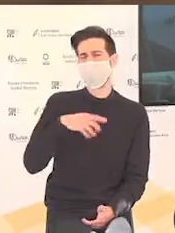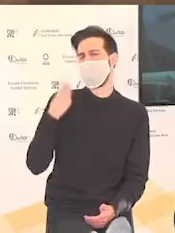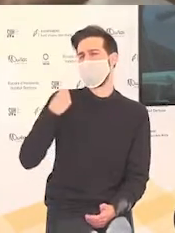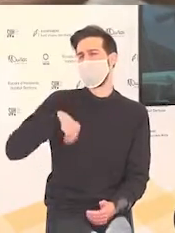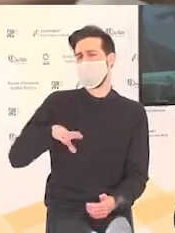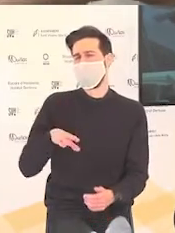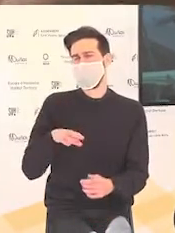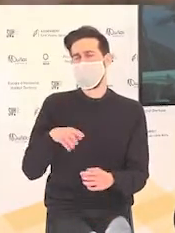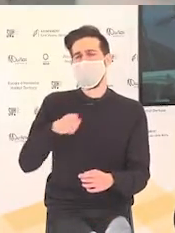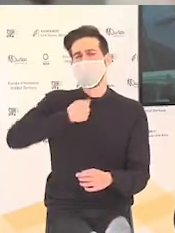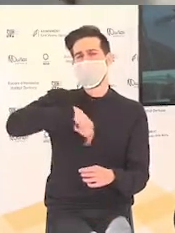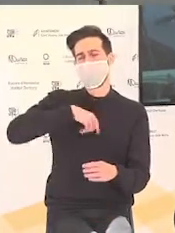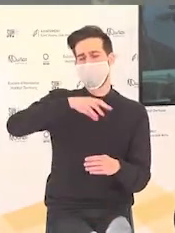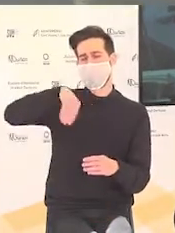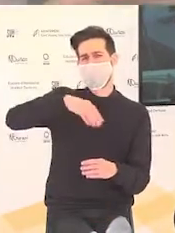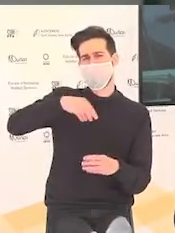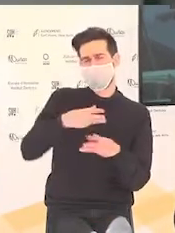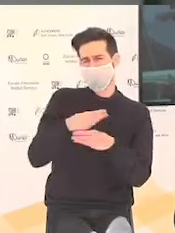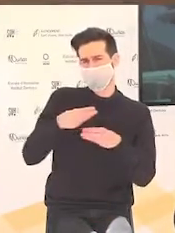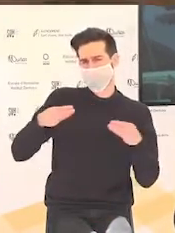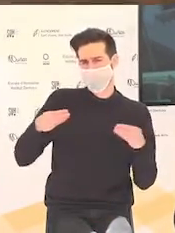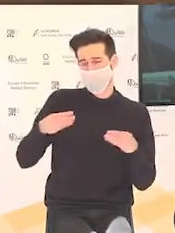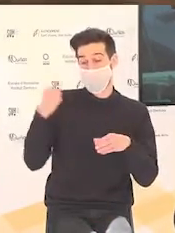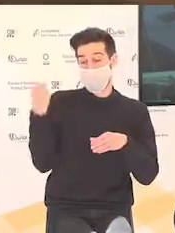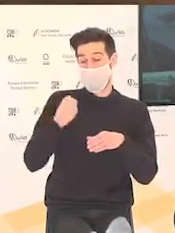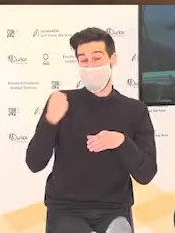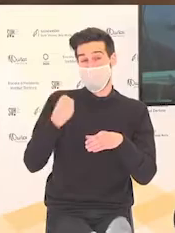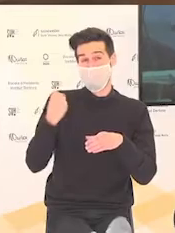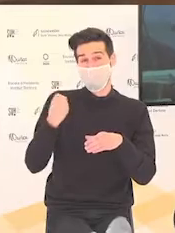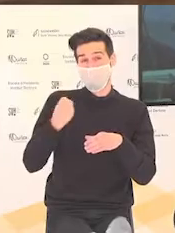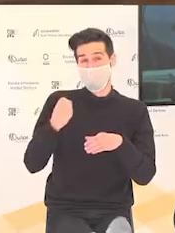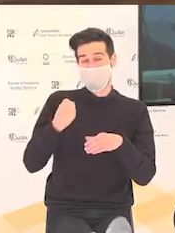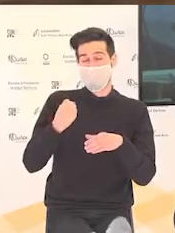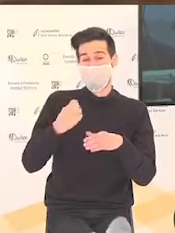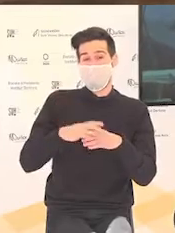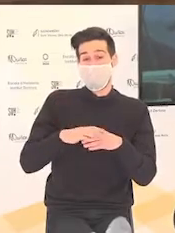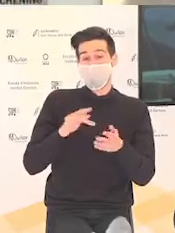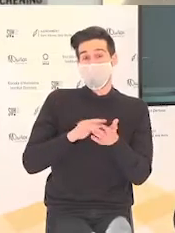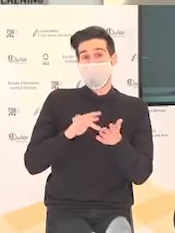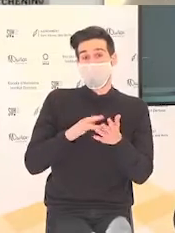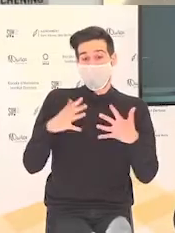y como voy a utilizar la batidora de mano, no quiero que se me pegue.